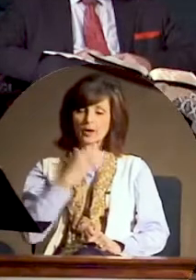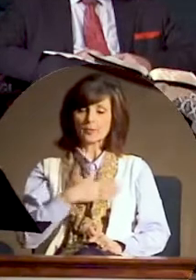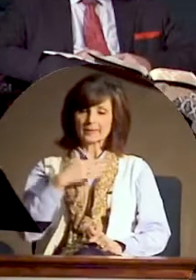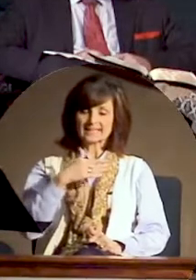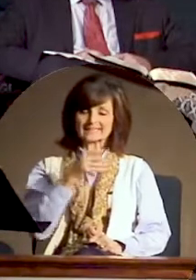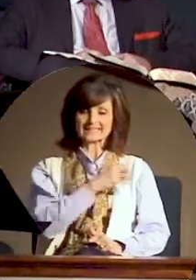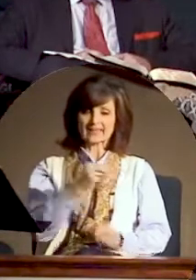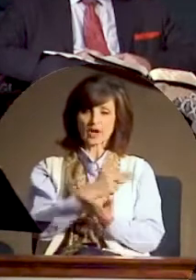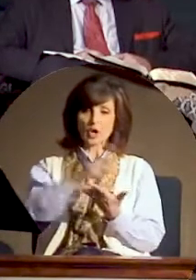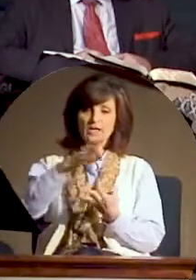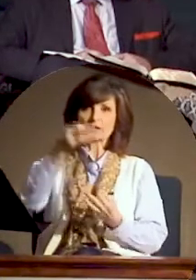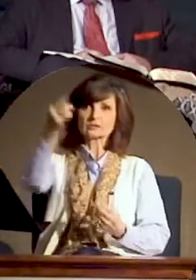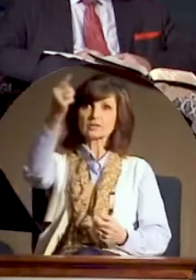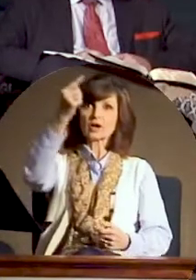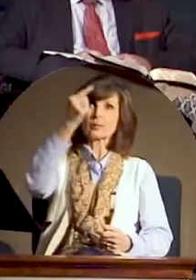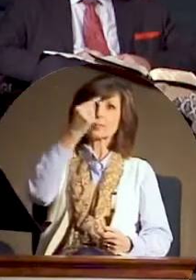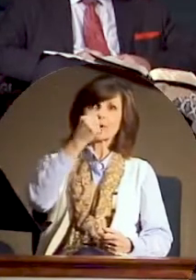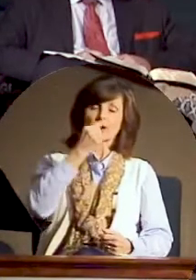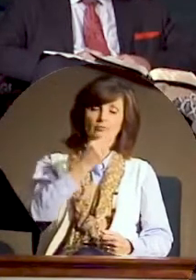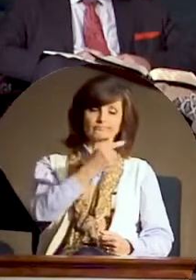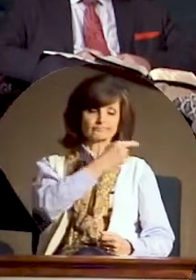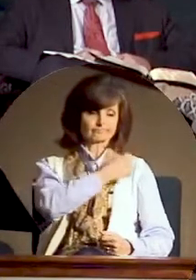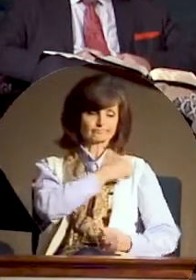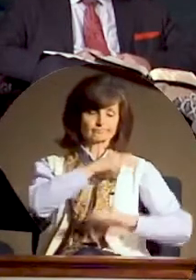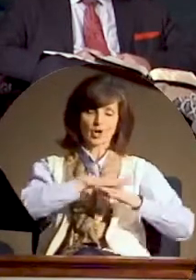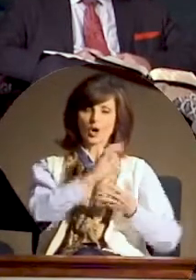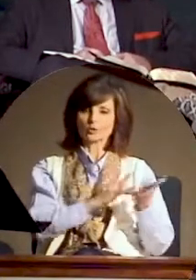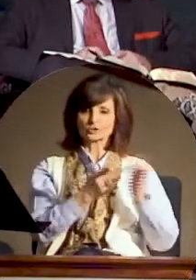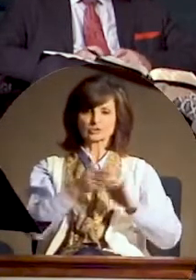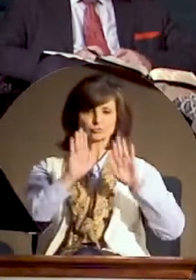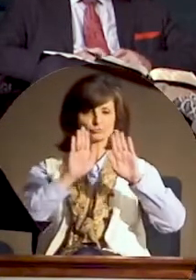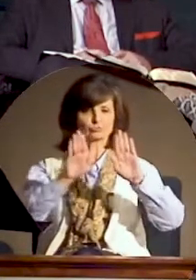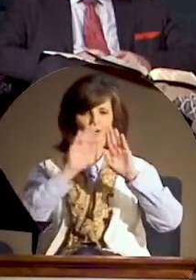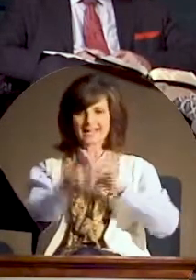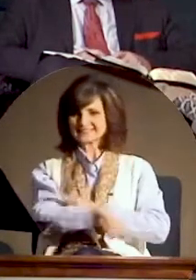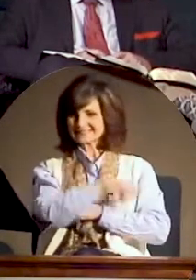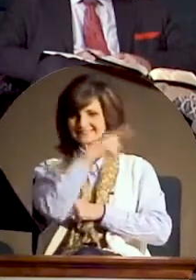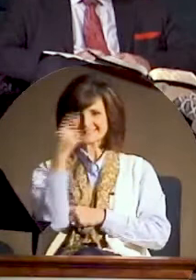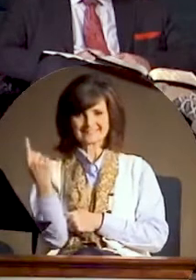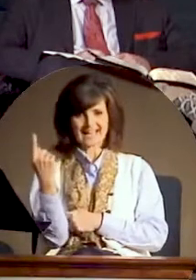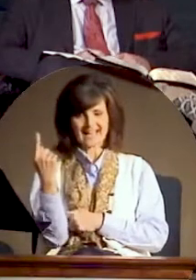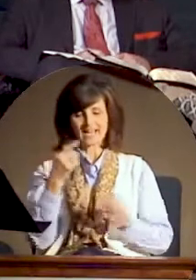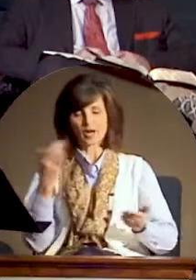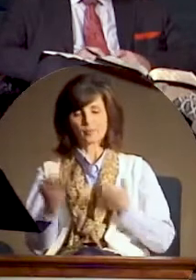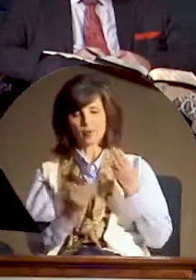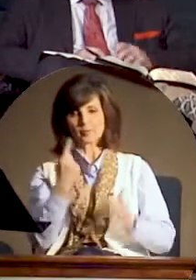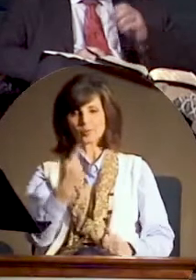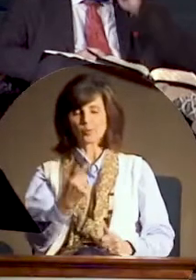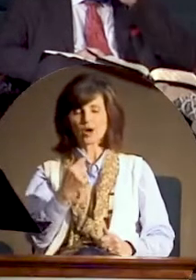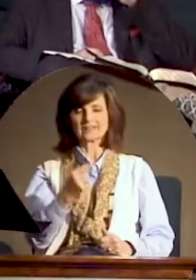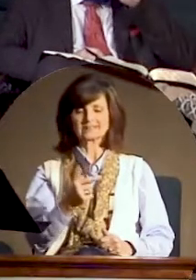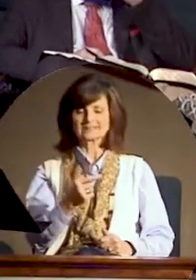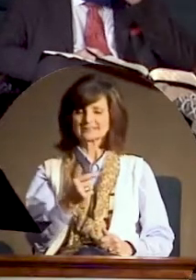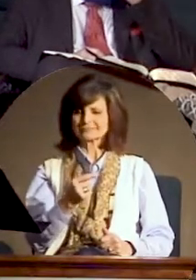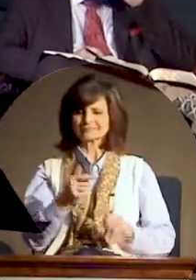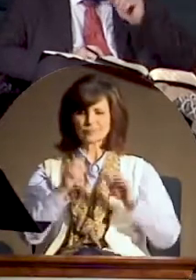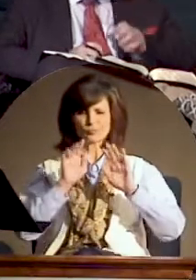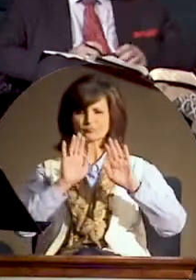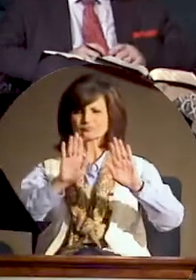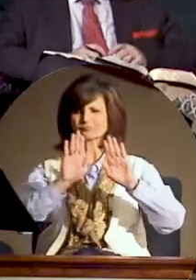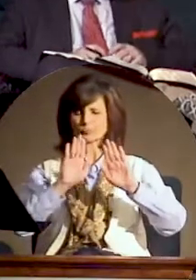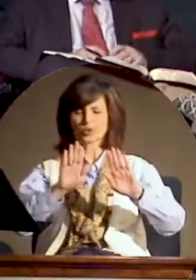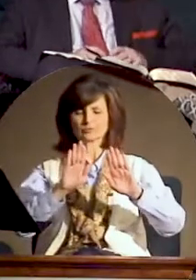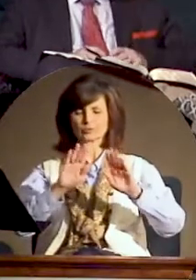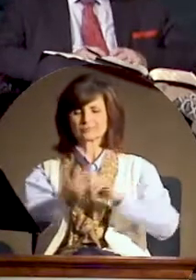down upon the Lord Jesus and lights upon him. It has been a great day. May I say, probably been one of those red letter